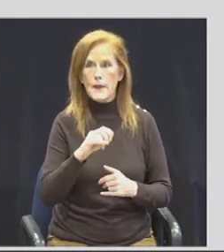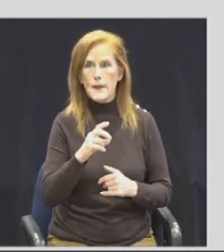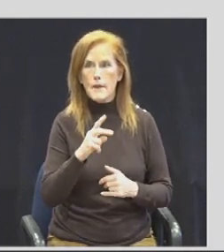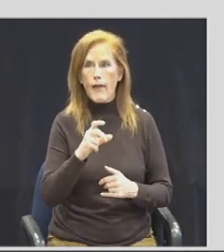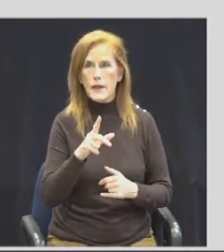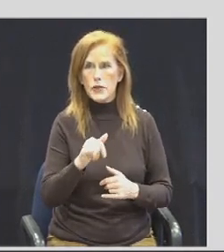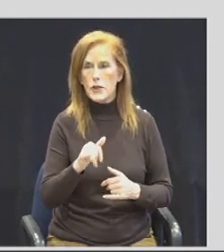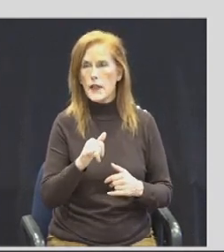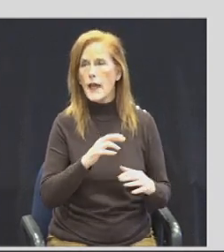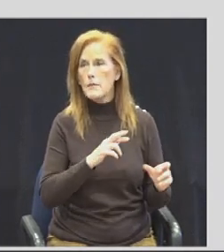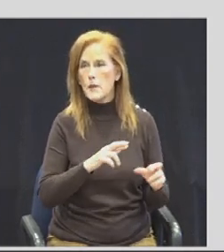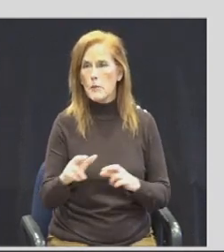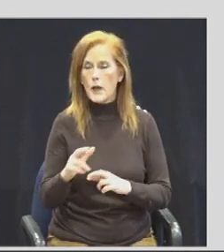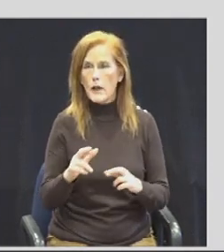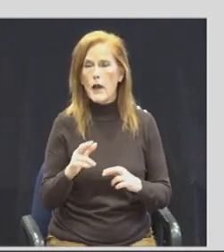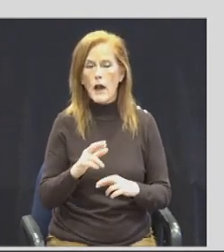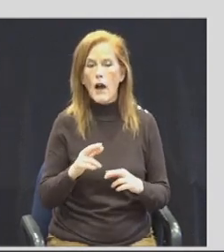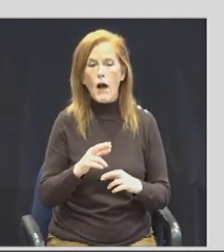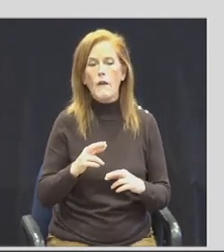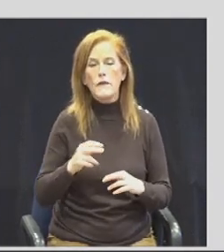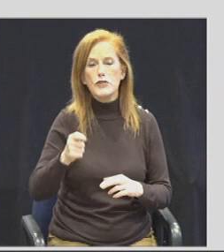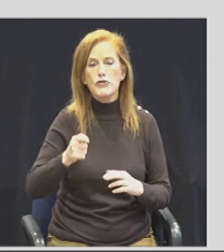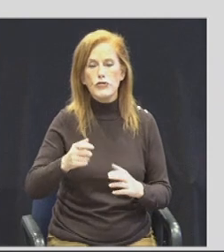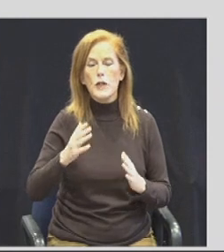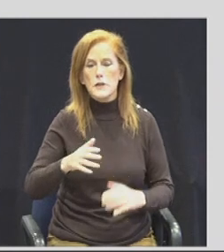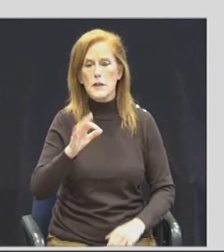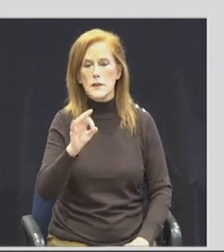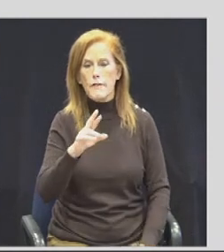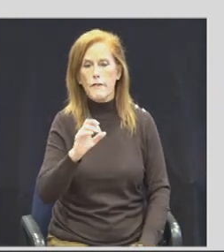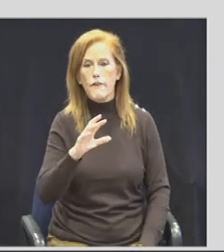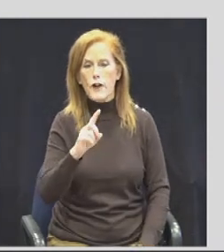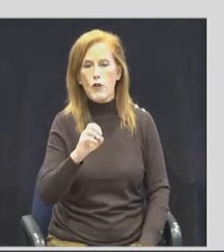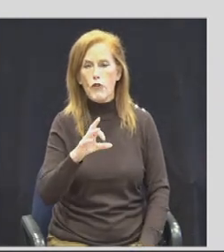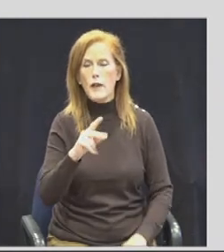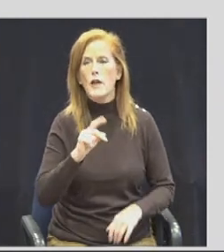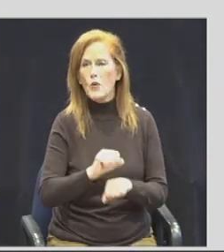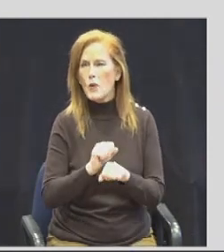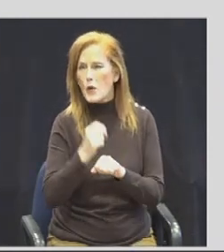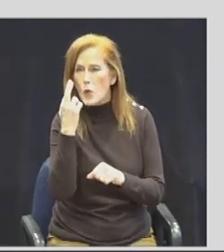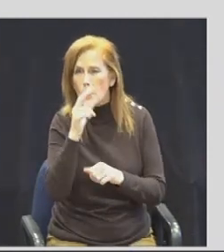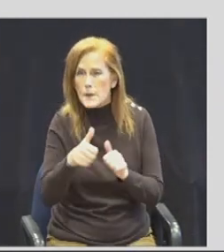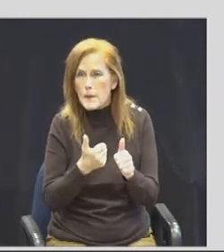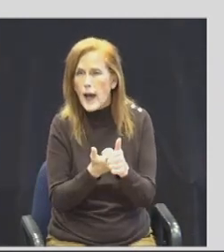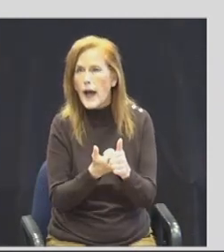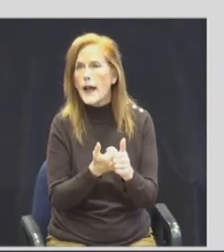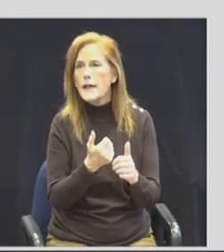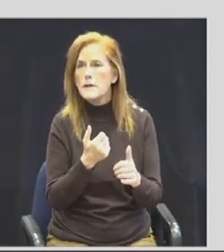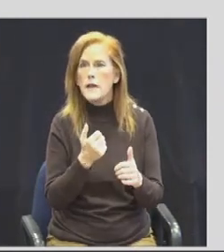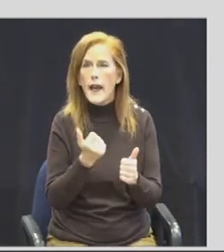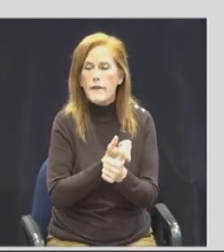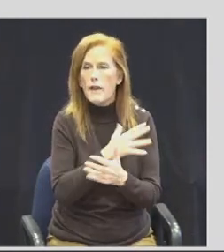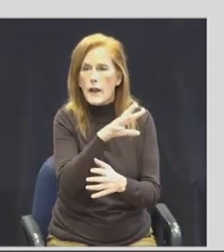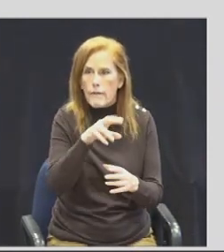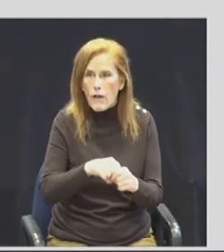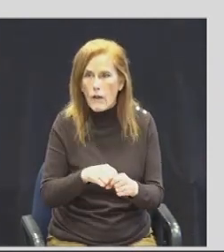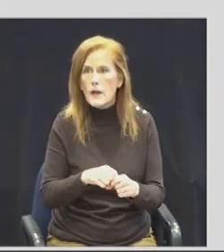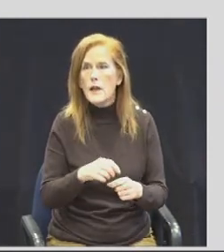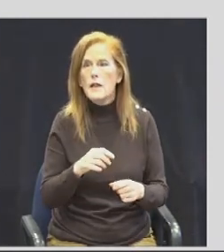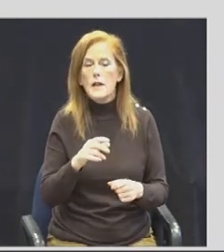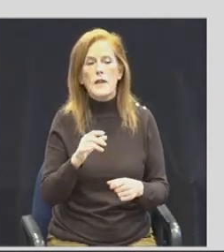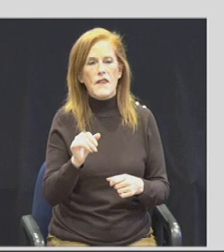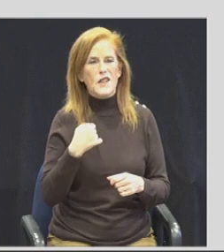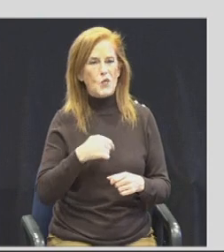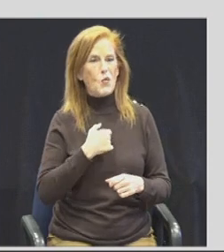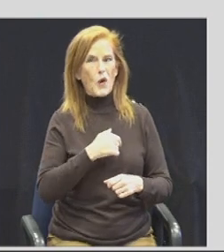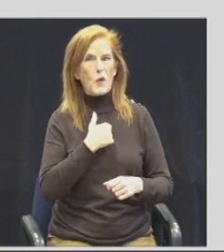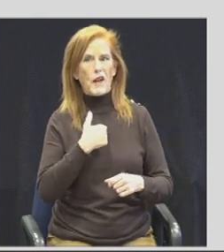under our division chief, Justin Frederick. So we work pretty closely with epidemiology, and that's where we're actually housed at the